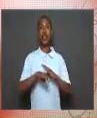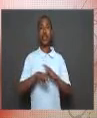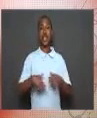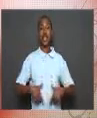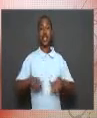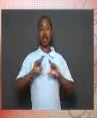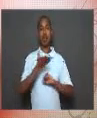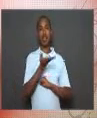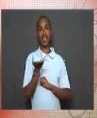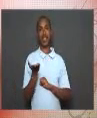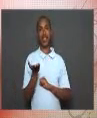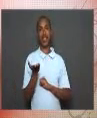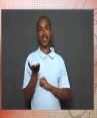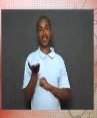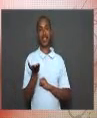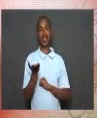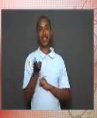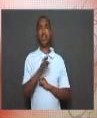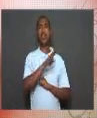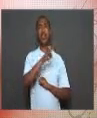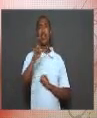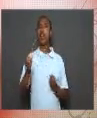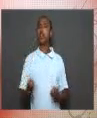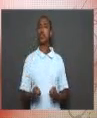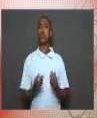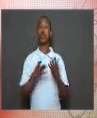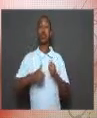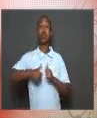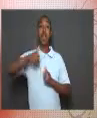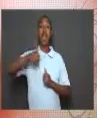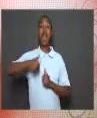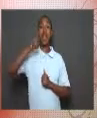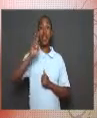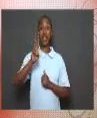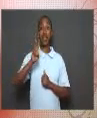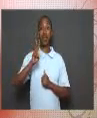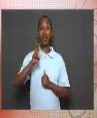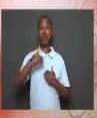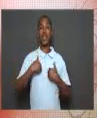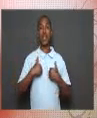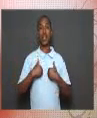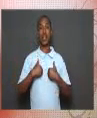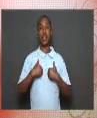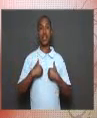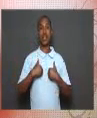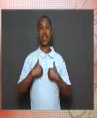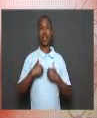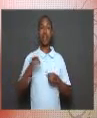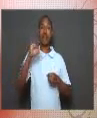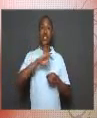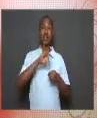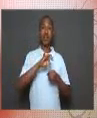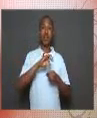stable material. There are two main types of tanning: vegetable